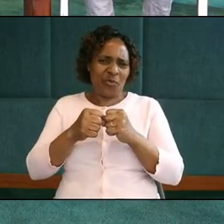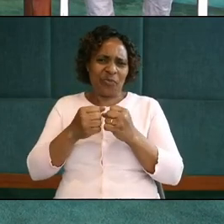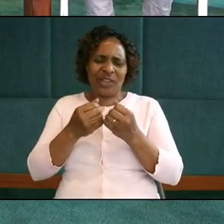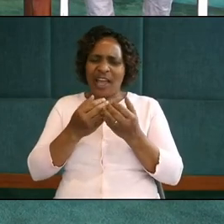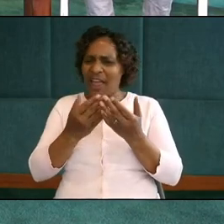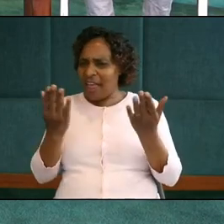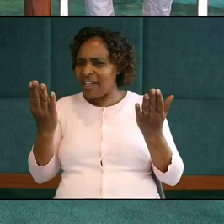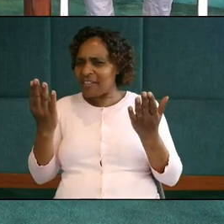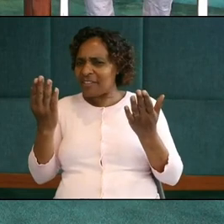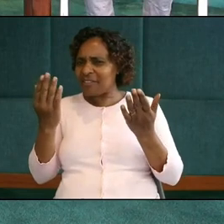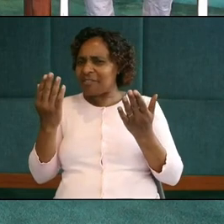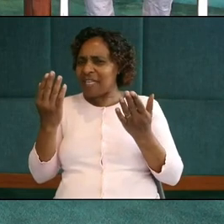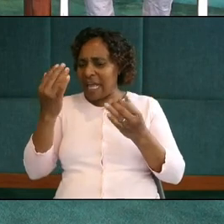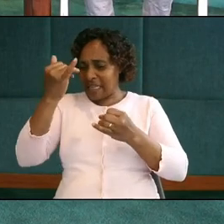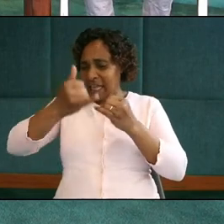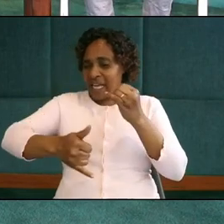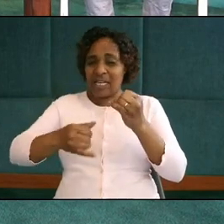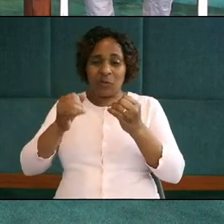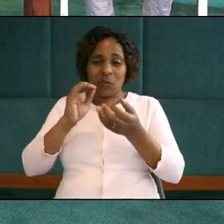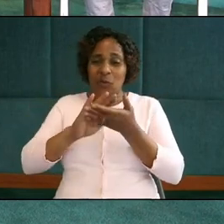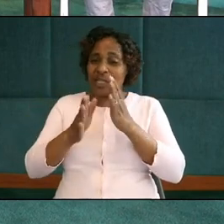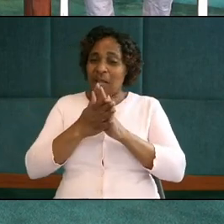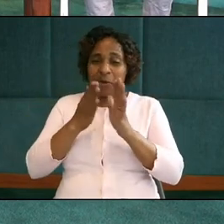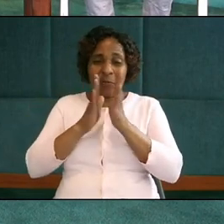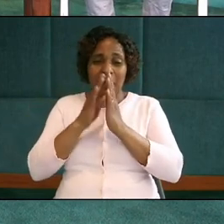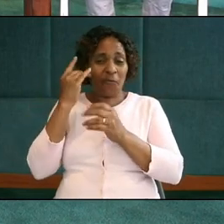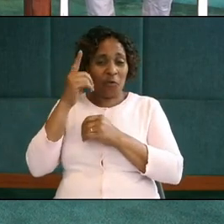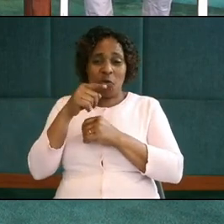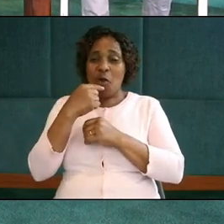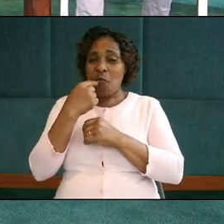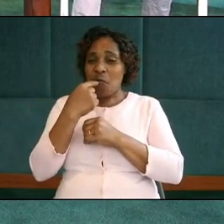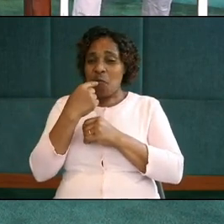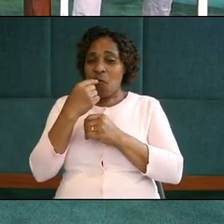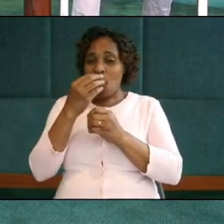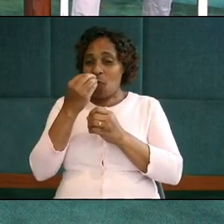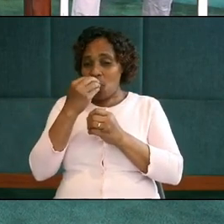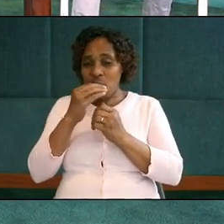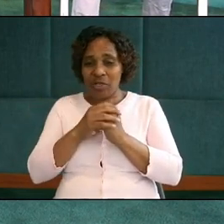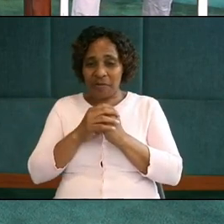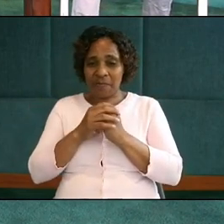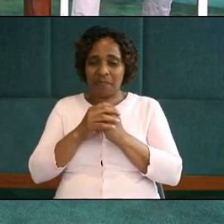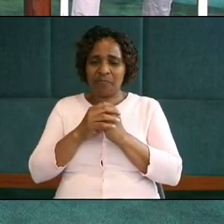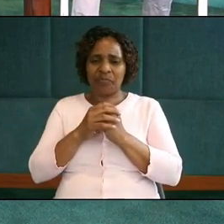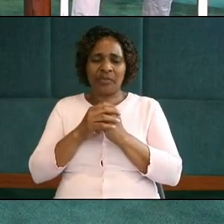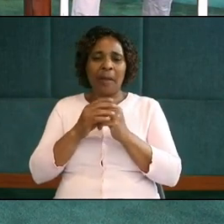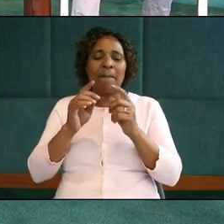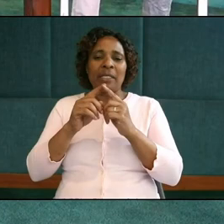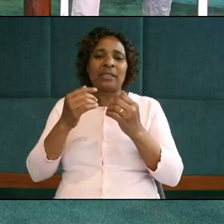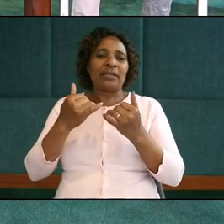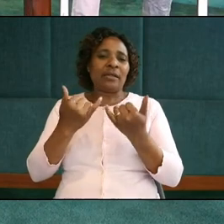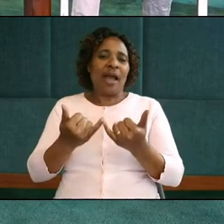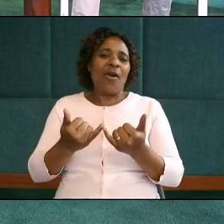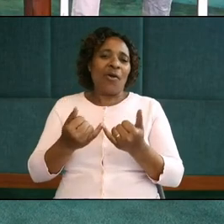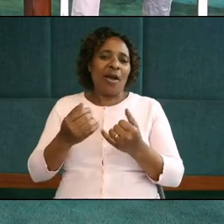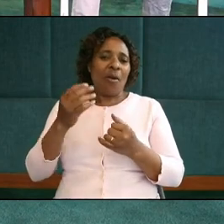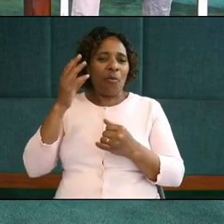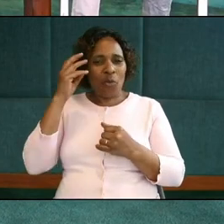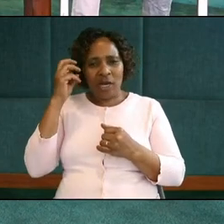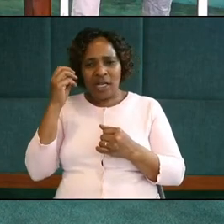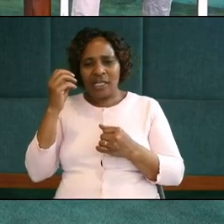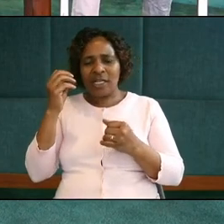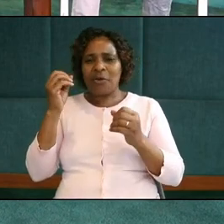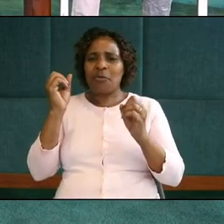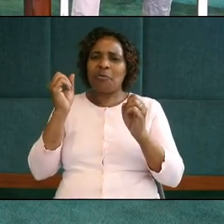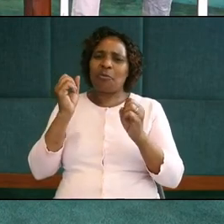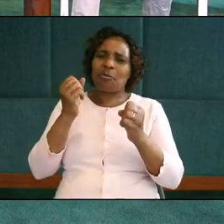okay. Yeah. Okay, maybe. Really? Okay. I'm wondering, would there actually be a consequence? It's not like you're going to